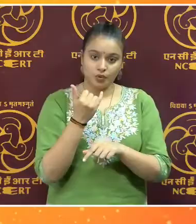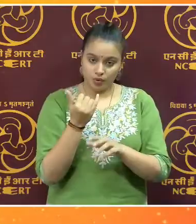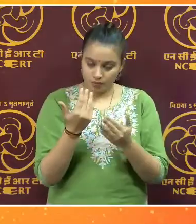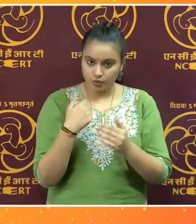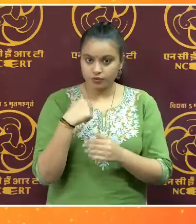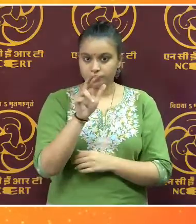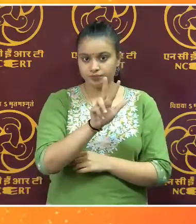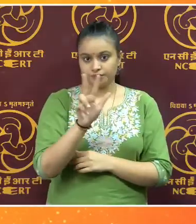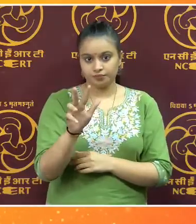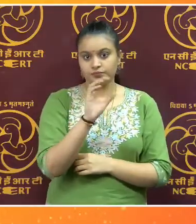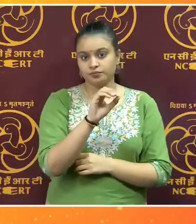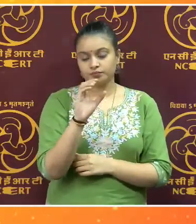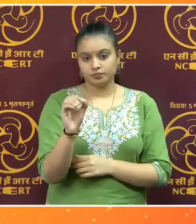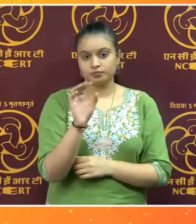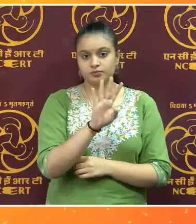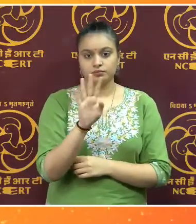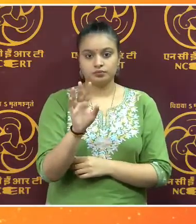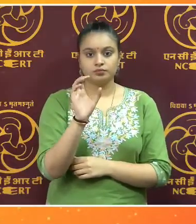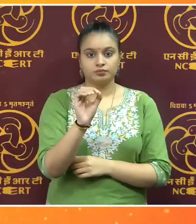is